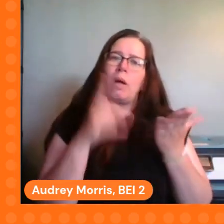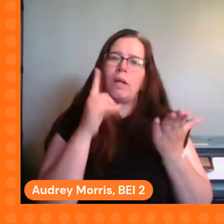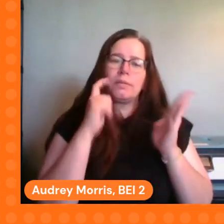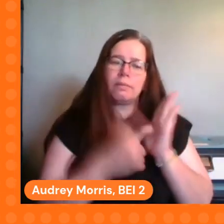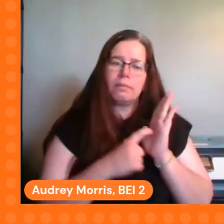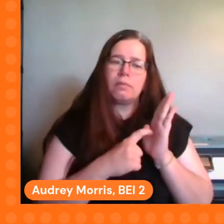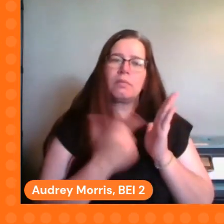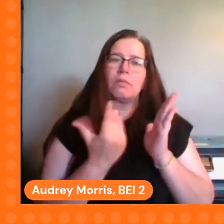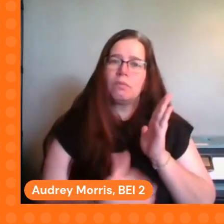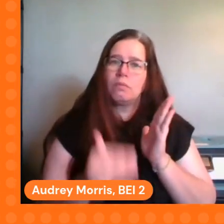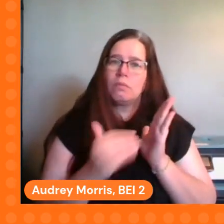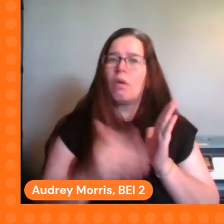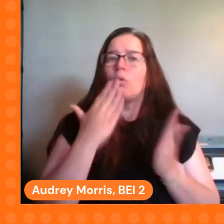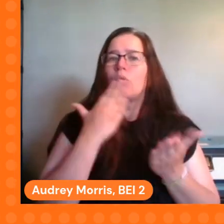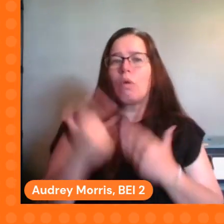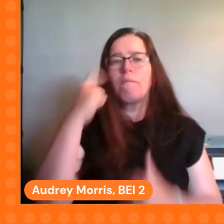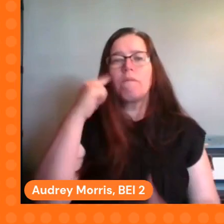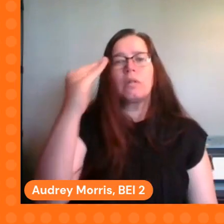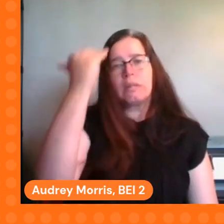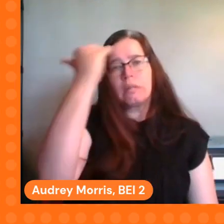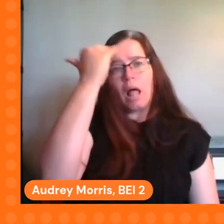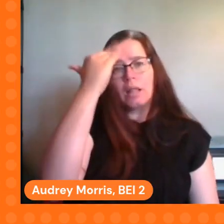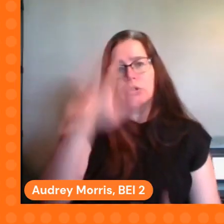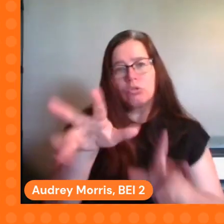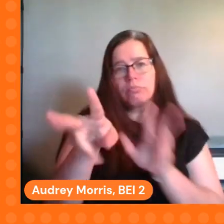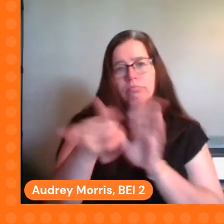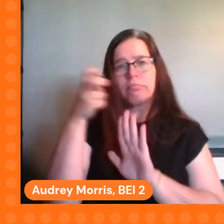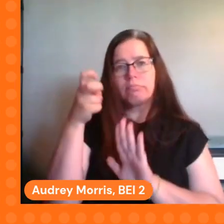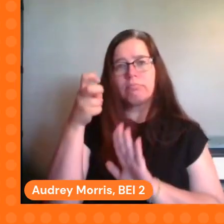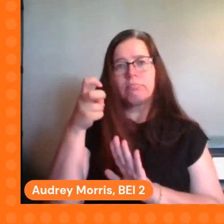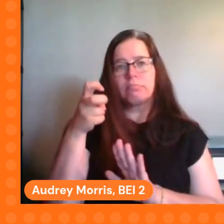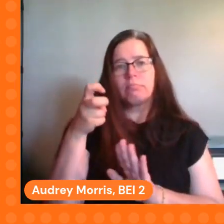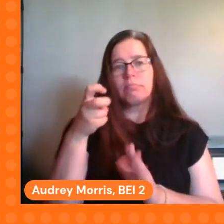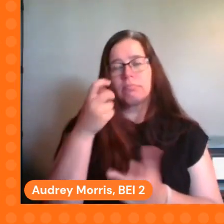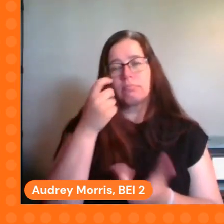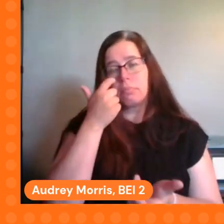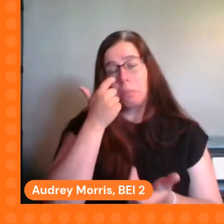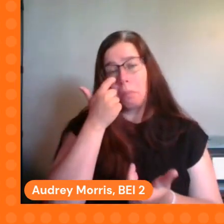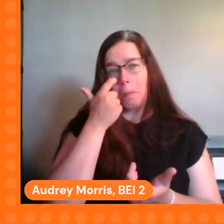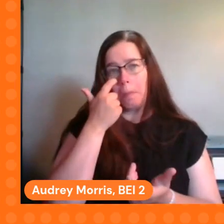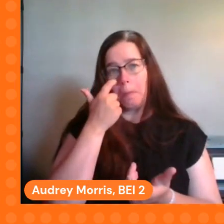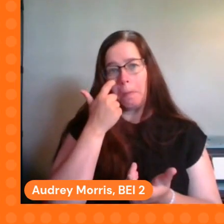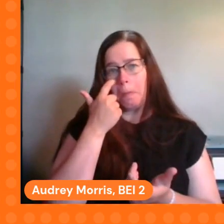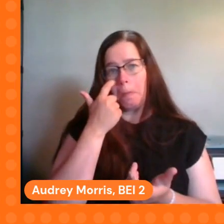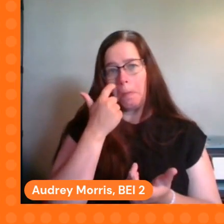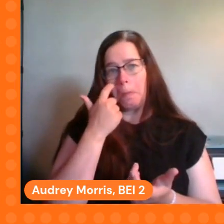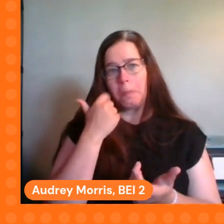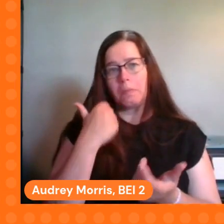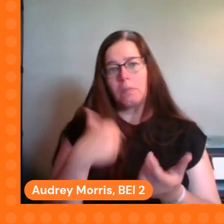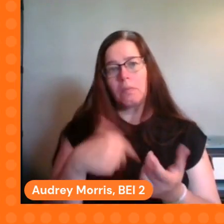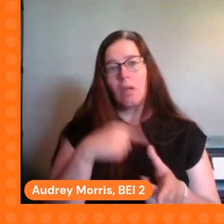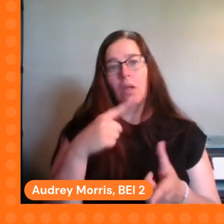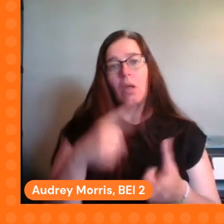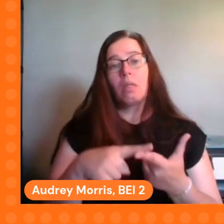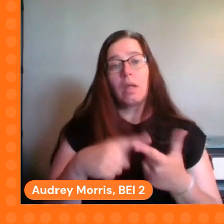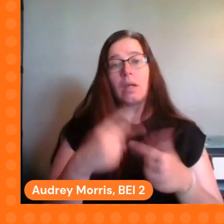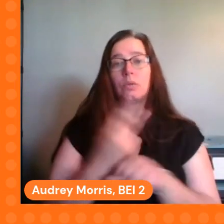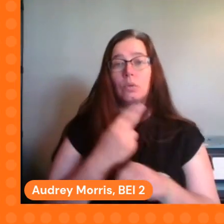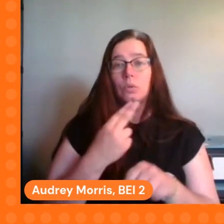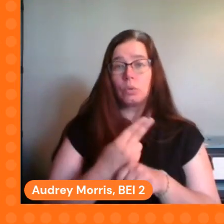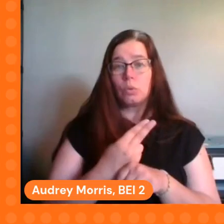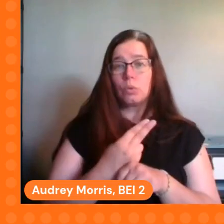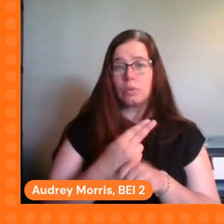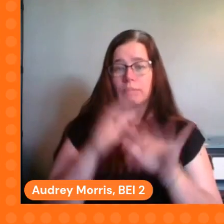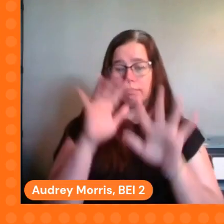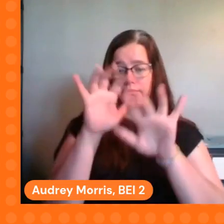corpus, which is good for like a knowledge retrieval task? So if I, and when you start generating